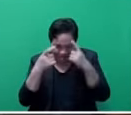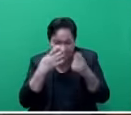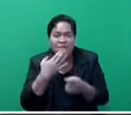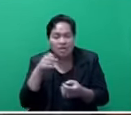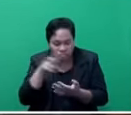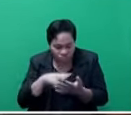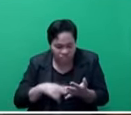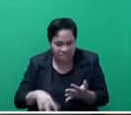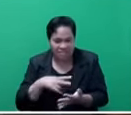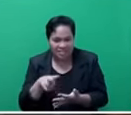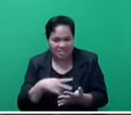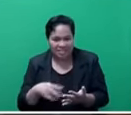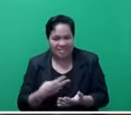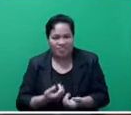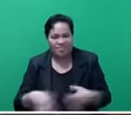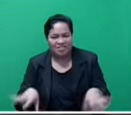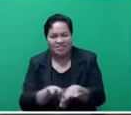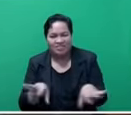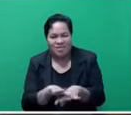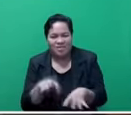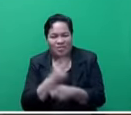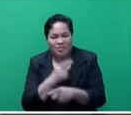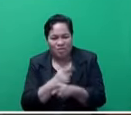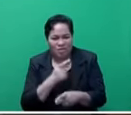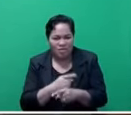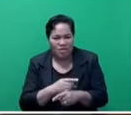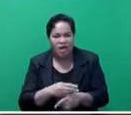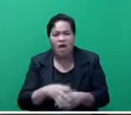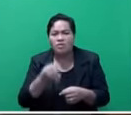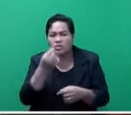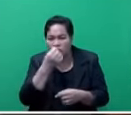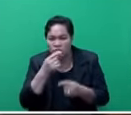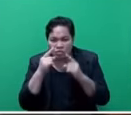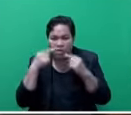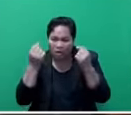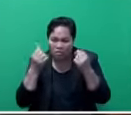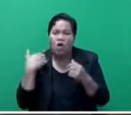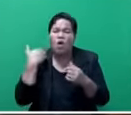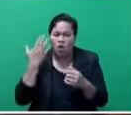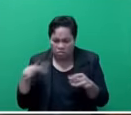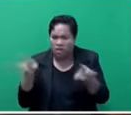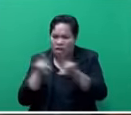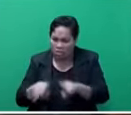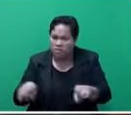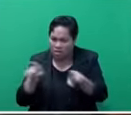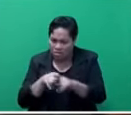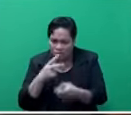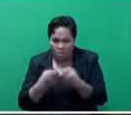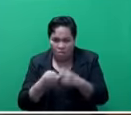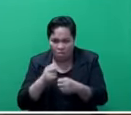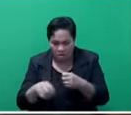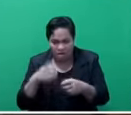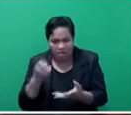it. Absolute hogwash. Under the Rabuka government, all these governments, they always had qualified reports. What are you trying to say? But since